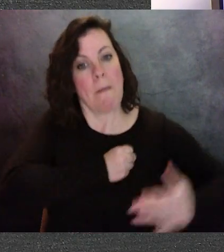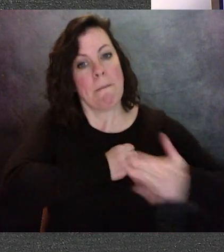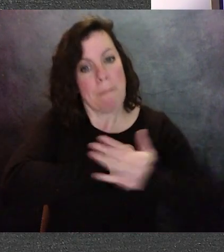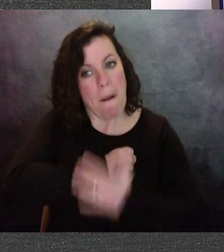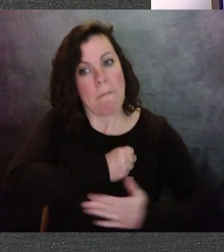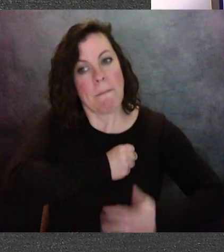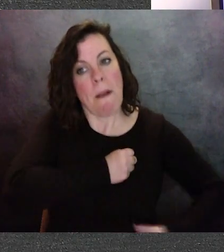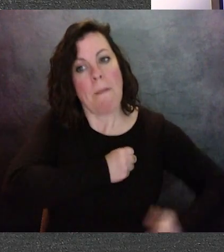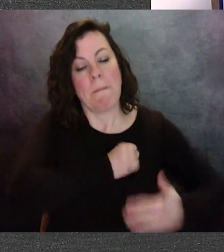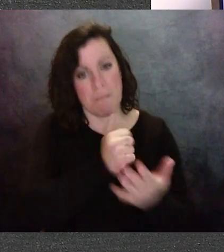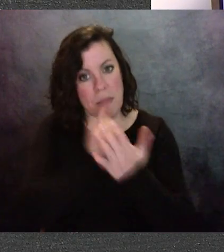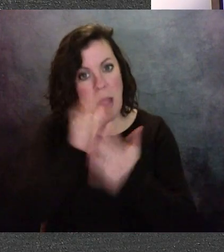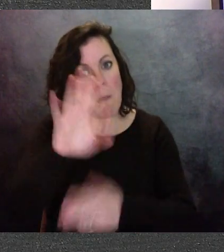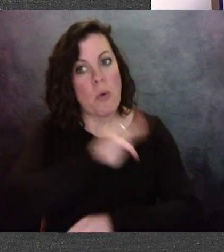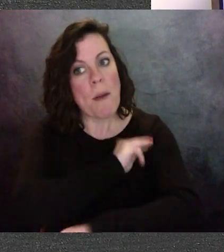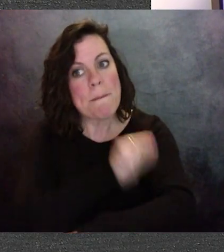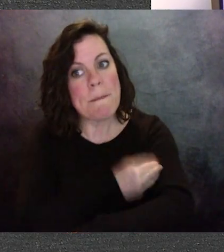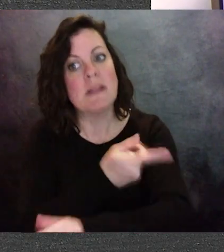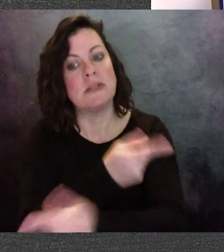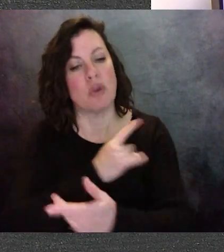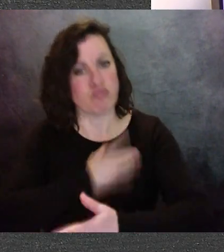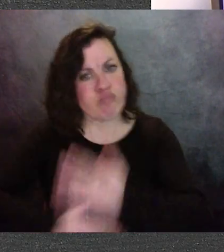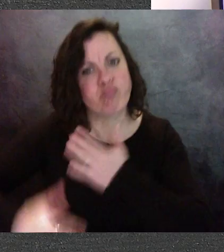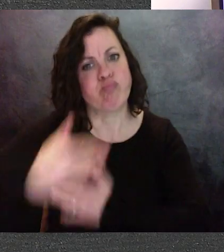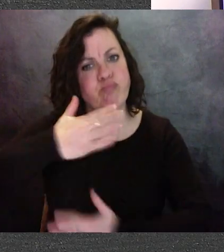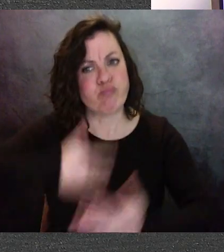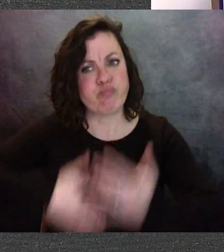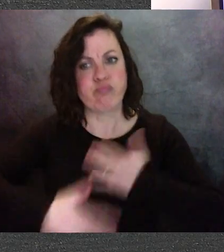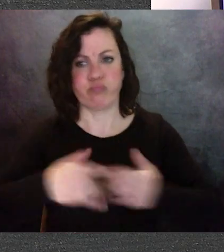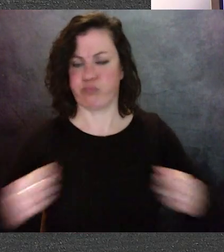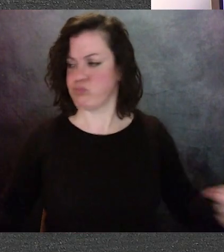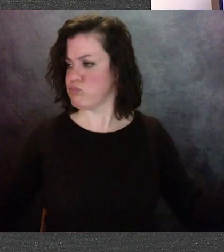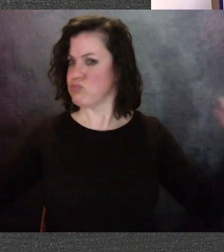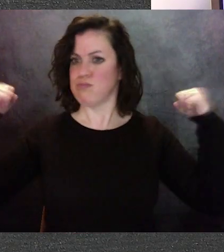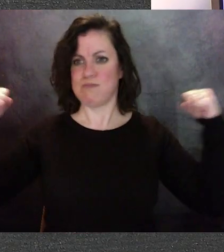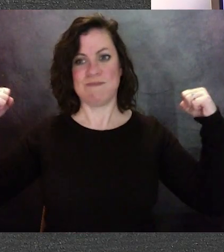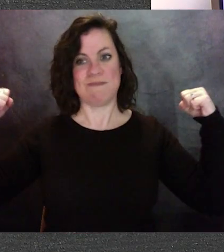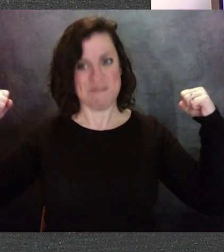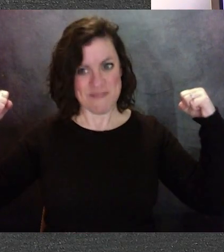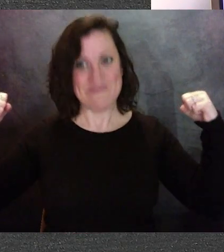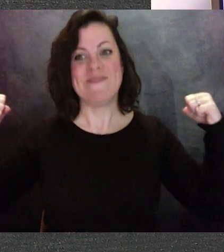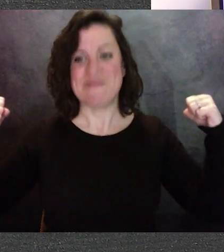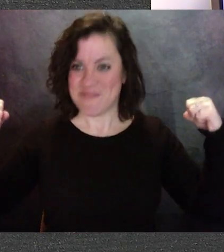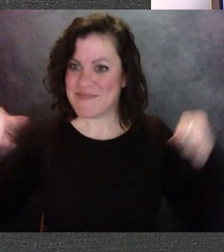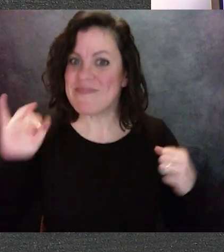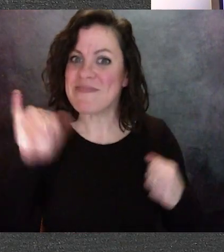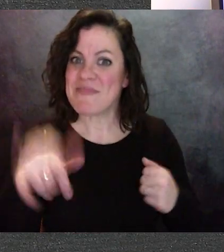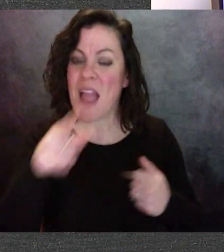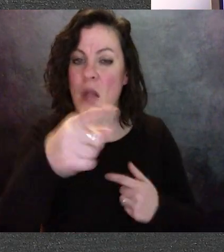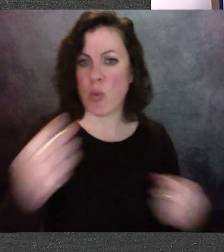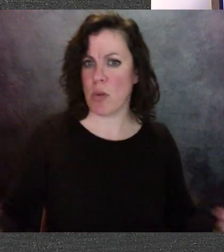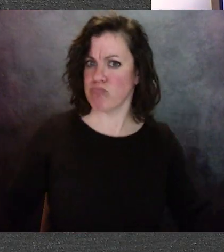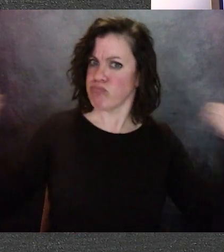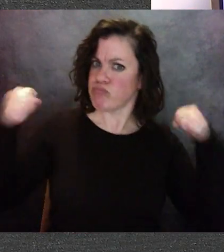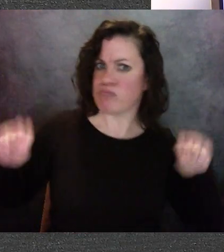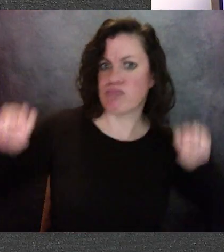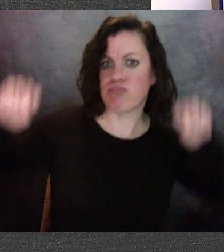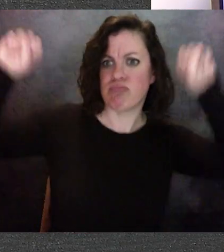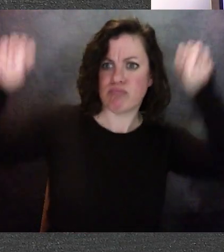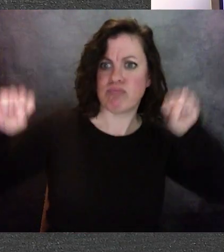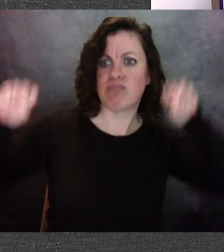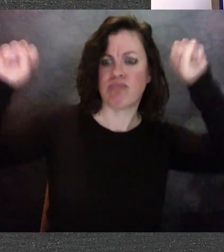shape up. You create a healthy body. So exciting, right? Because it's something that you can